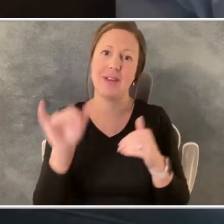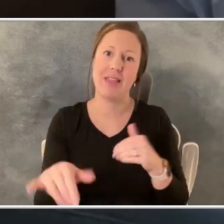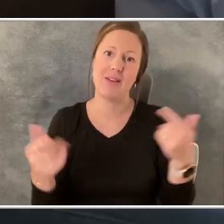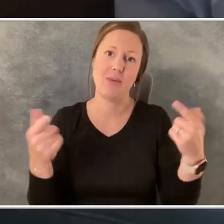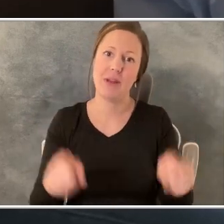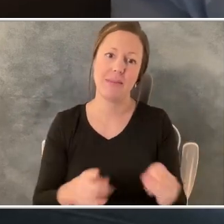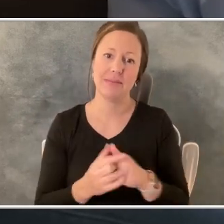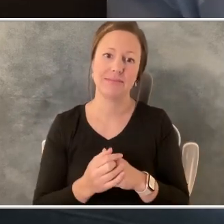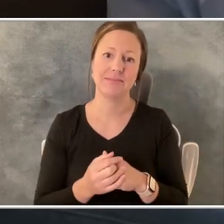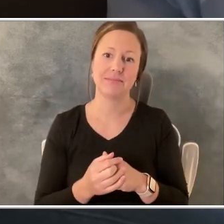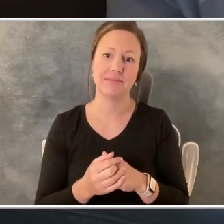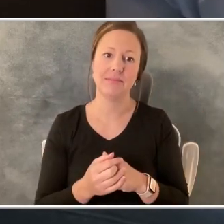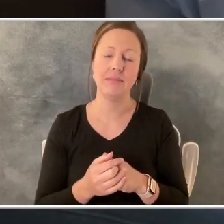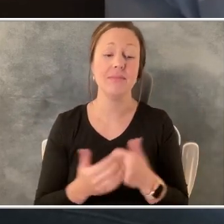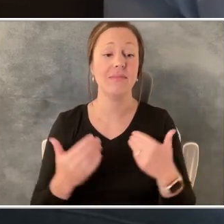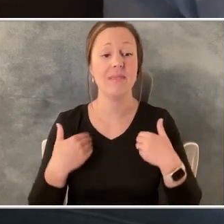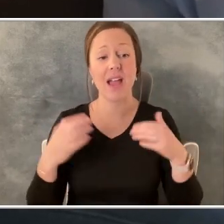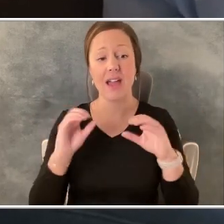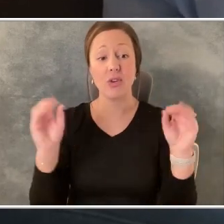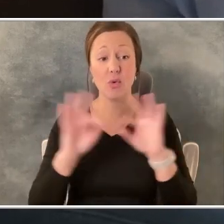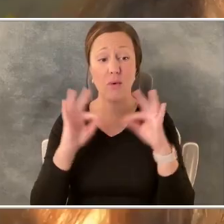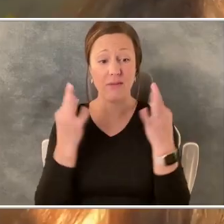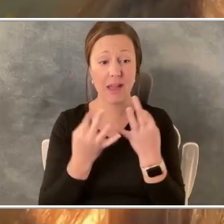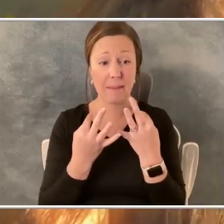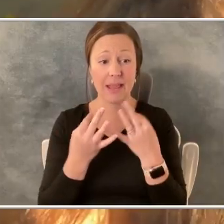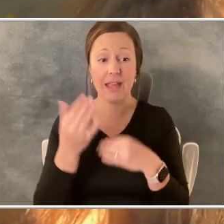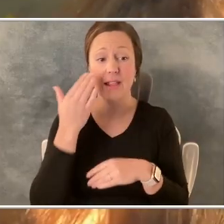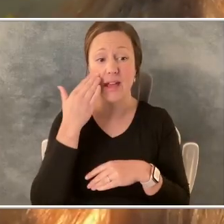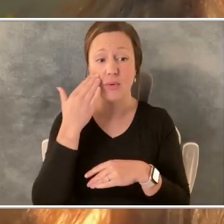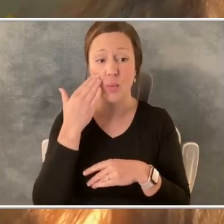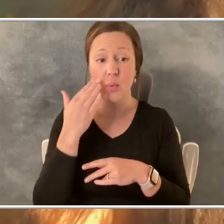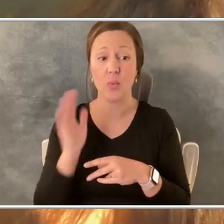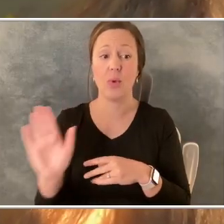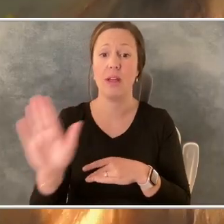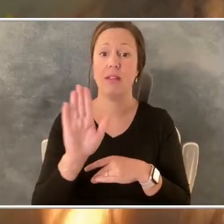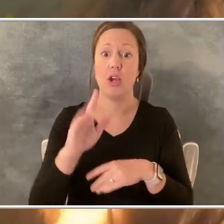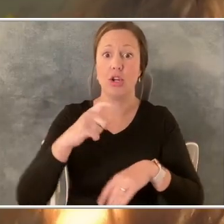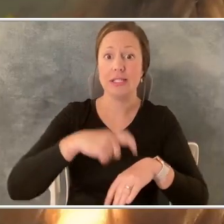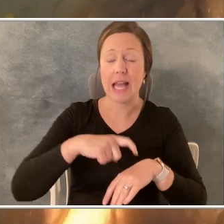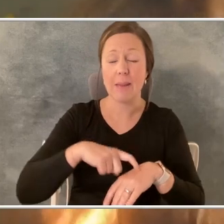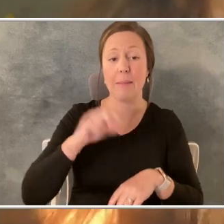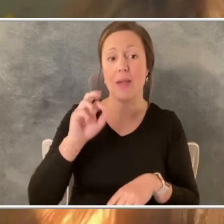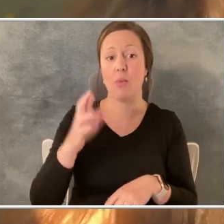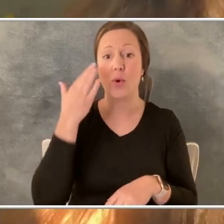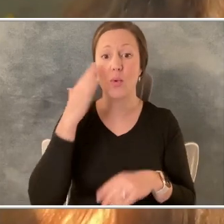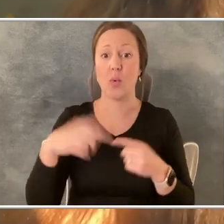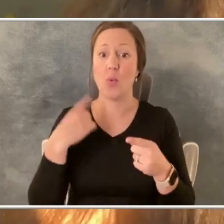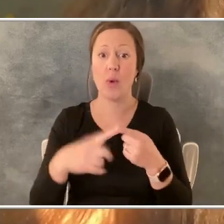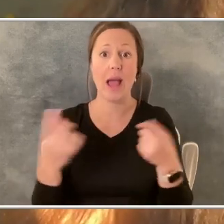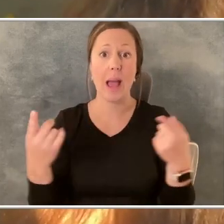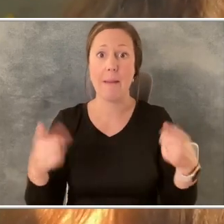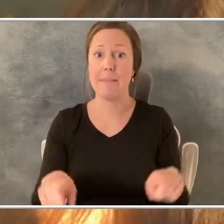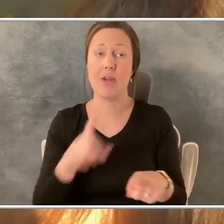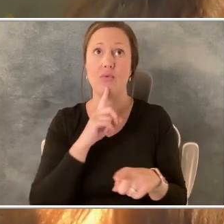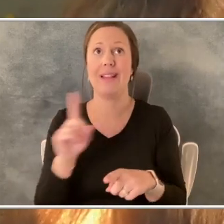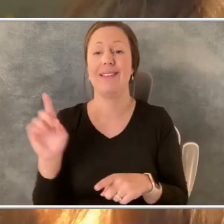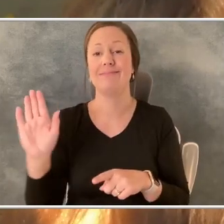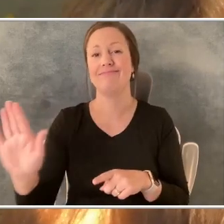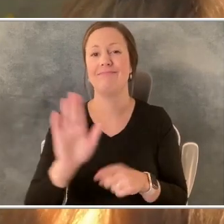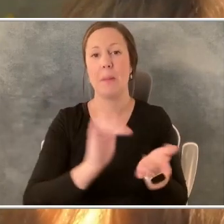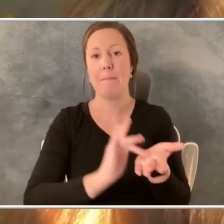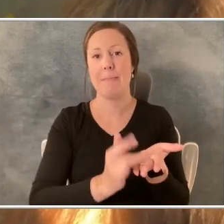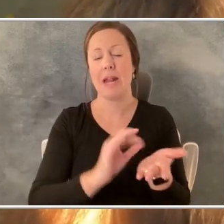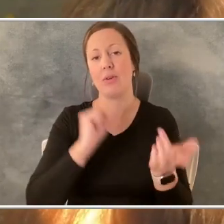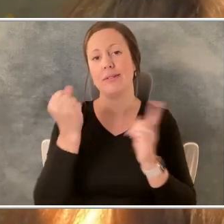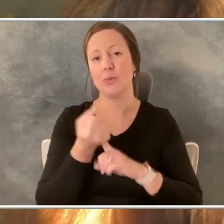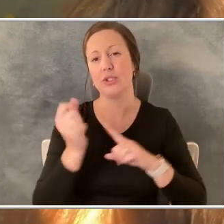family members who knew their timing or knew what happened because of different medical reasons, and so I didn't know